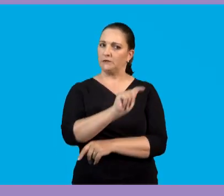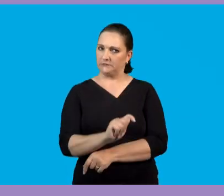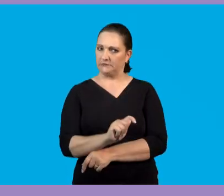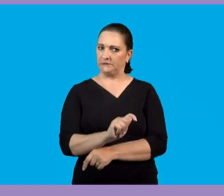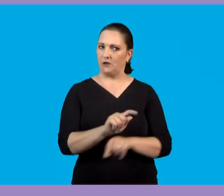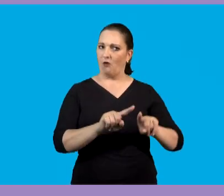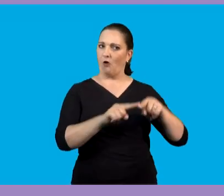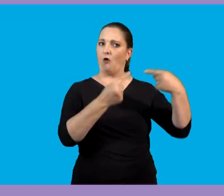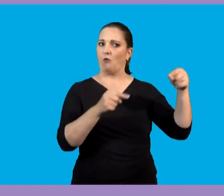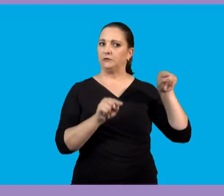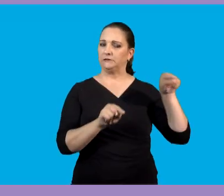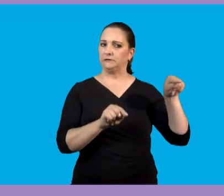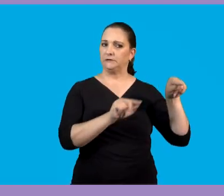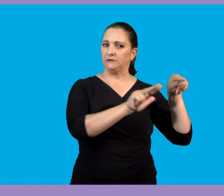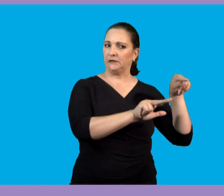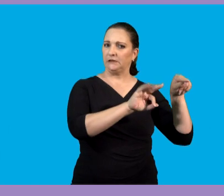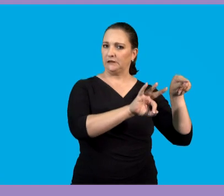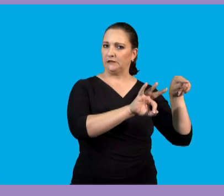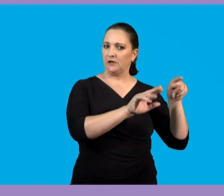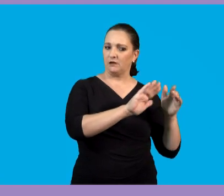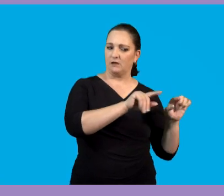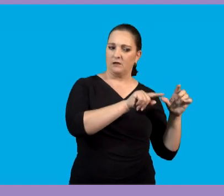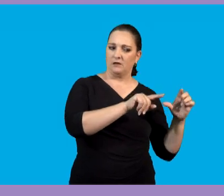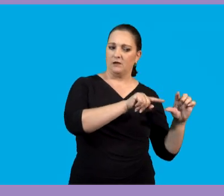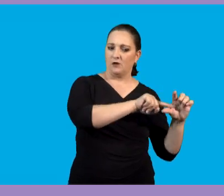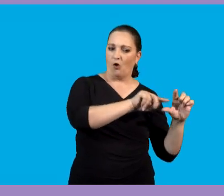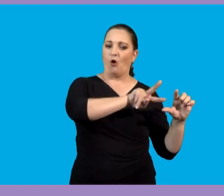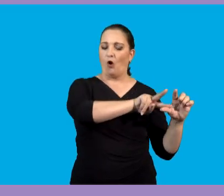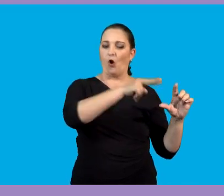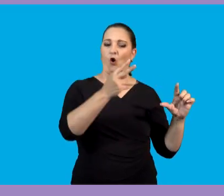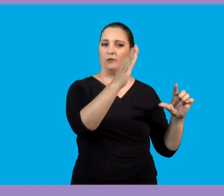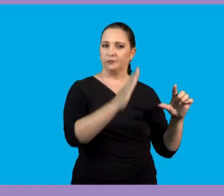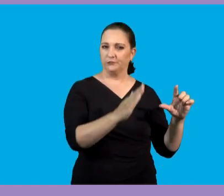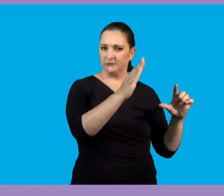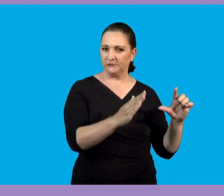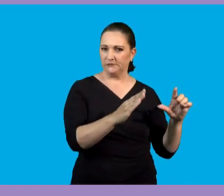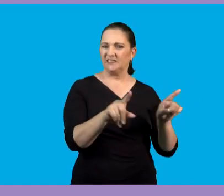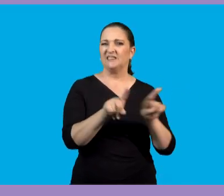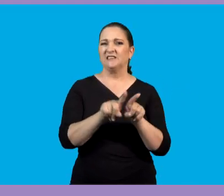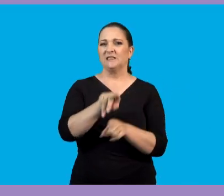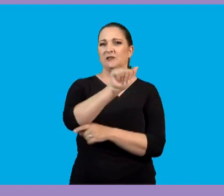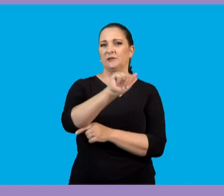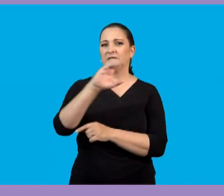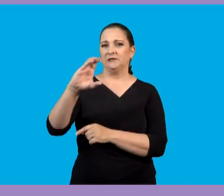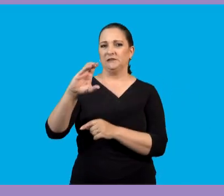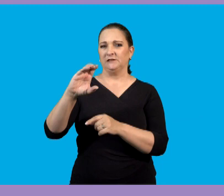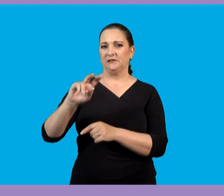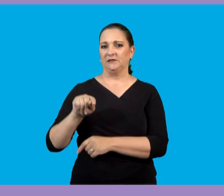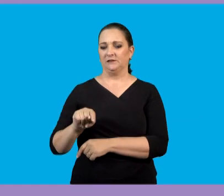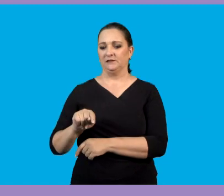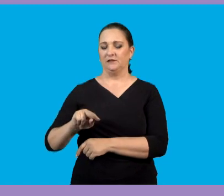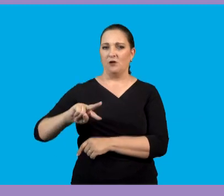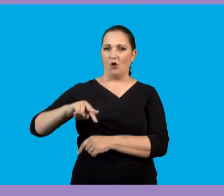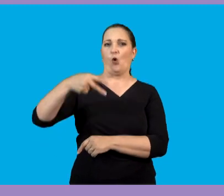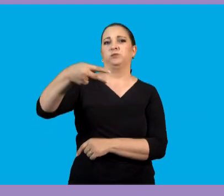is opposite angle 83. So it is corresponding with AC, which is also opposite angle